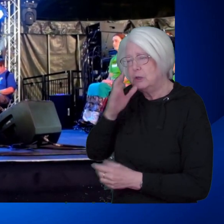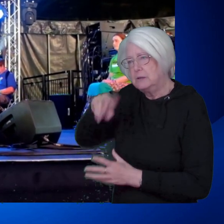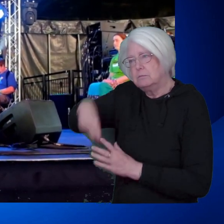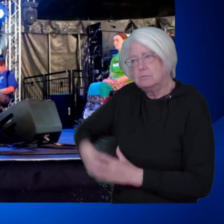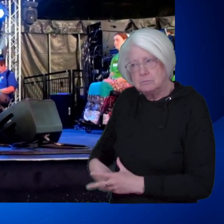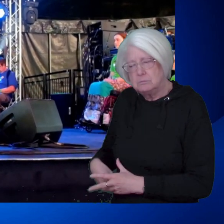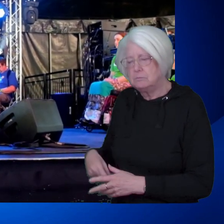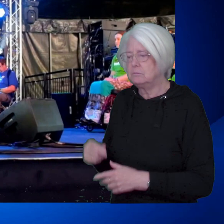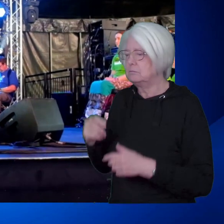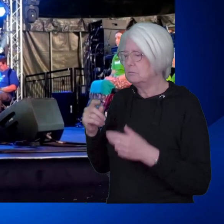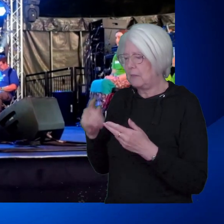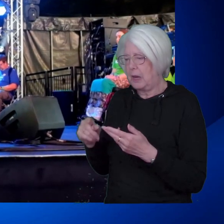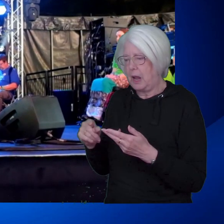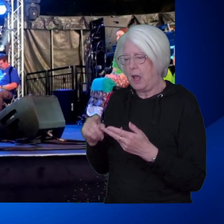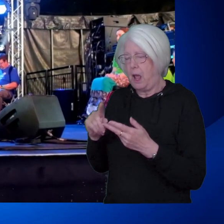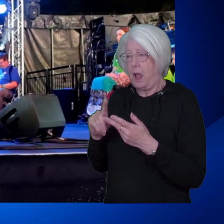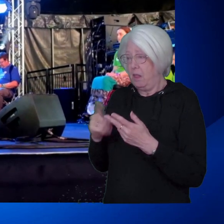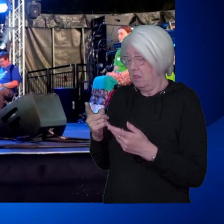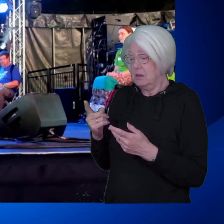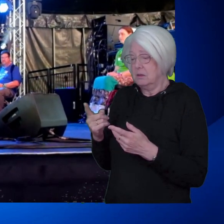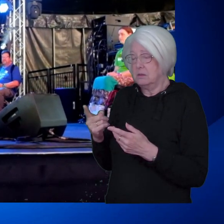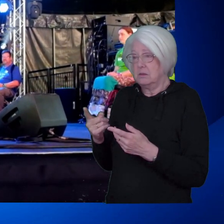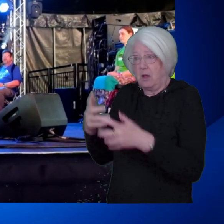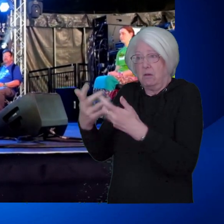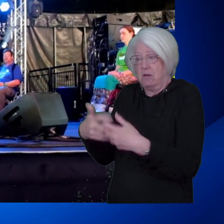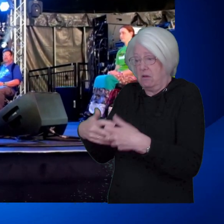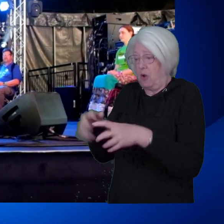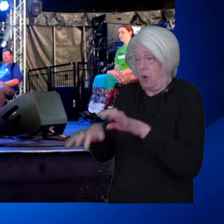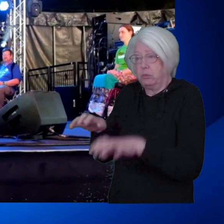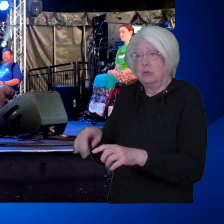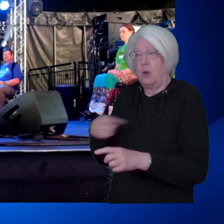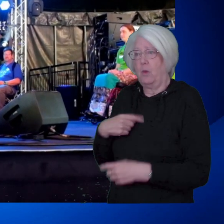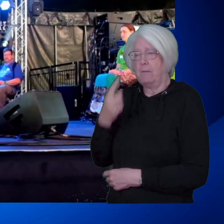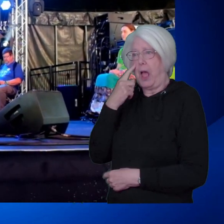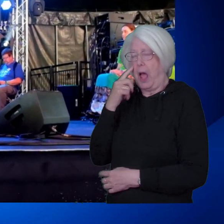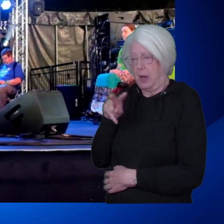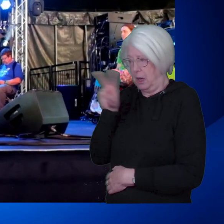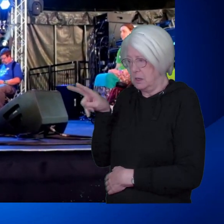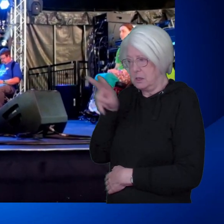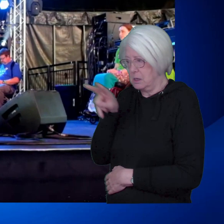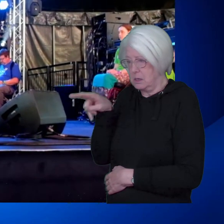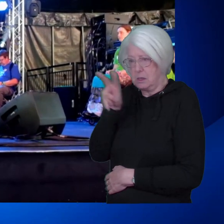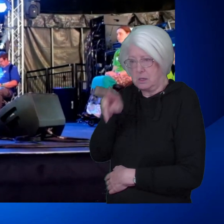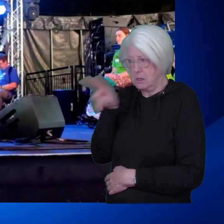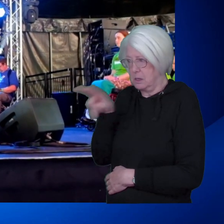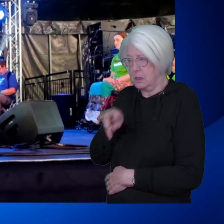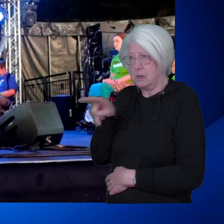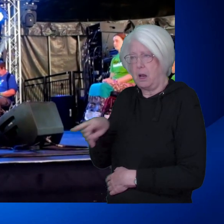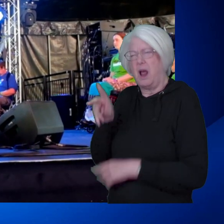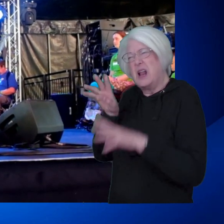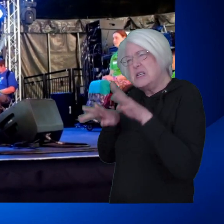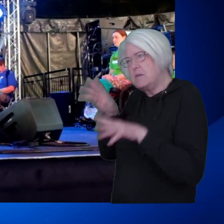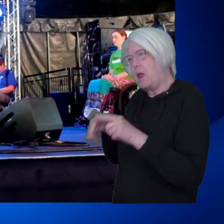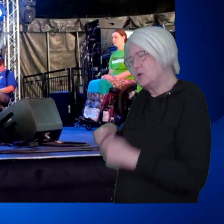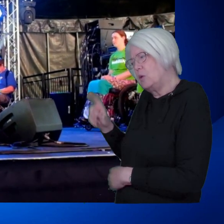drink. I control this computer with my eyes, a bit like other people might